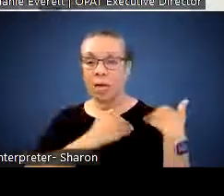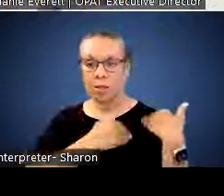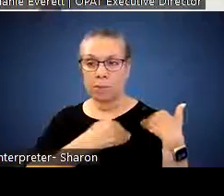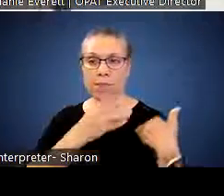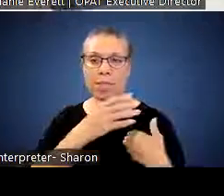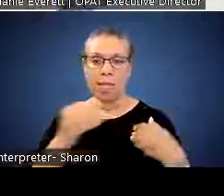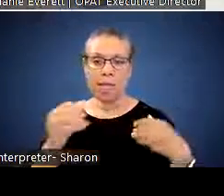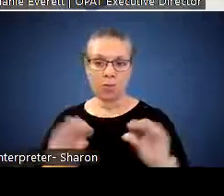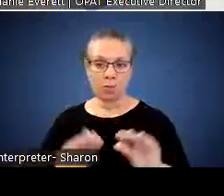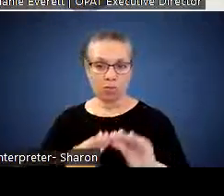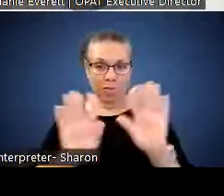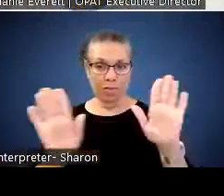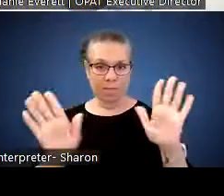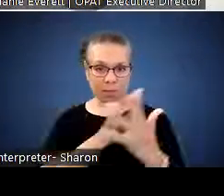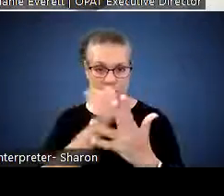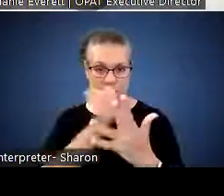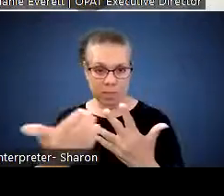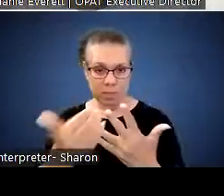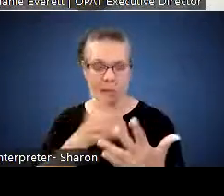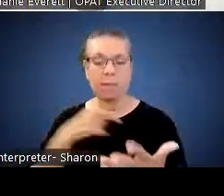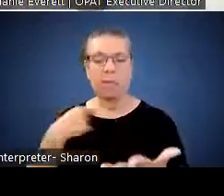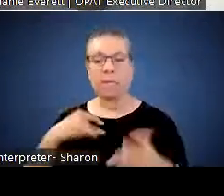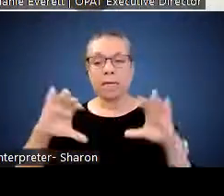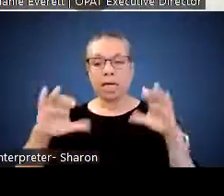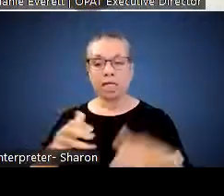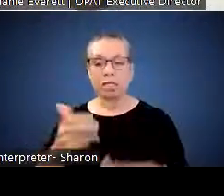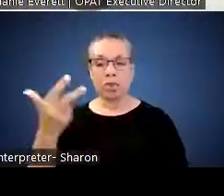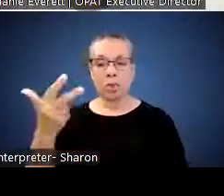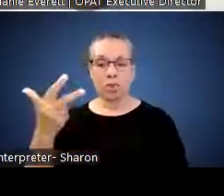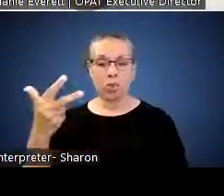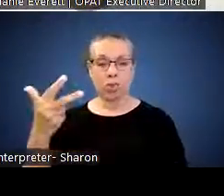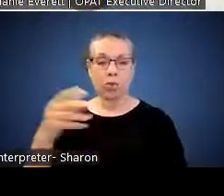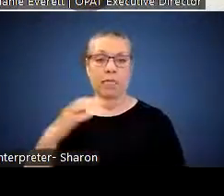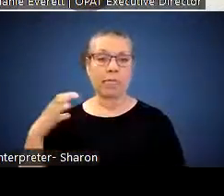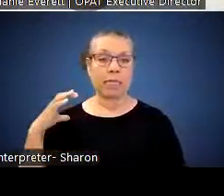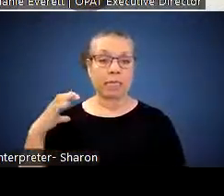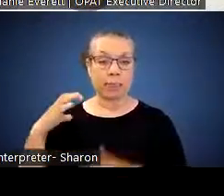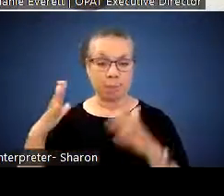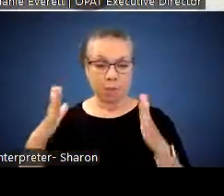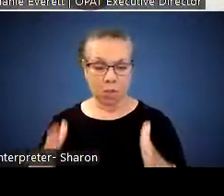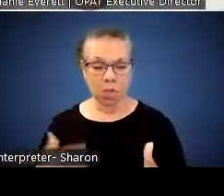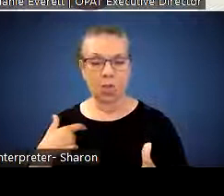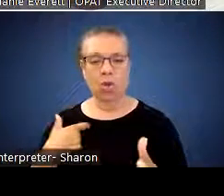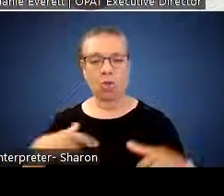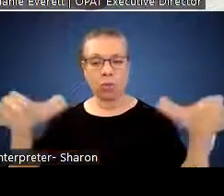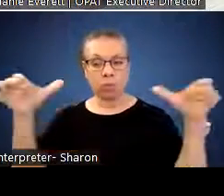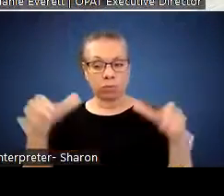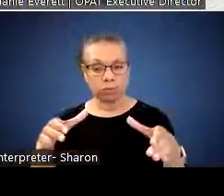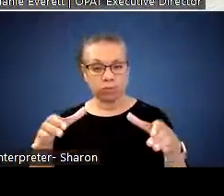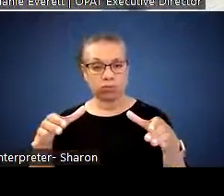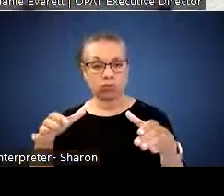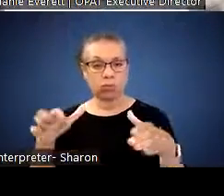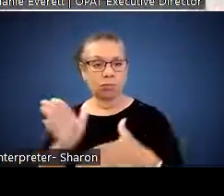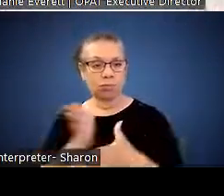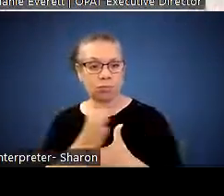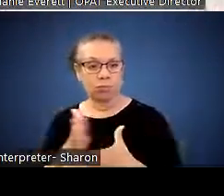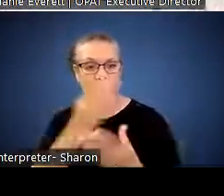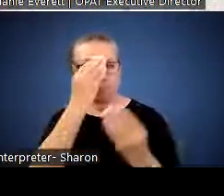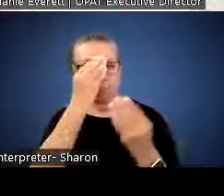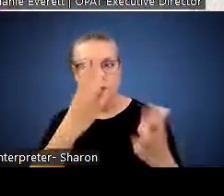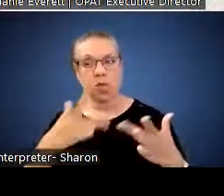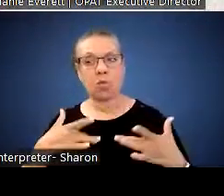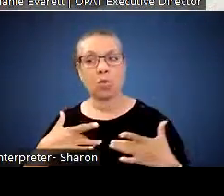Commission, again, is comprised of the 3 commissioners. We come together to give you information on what we have been